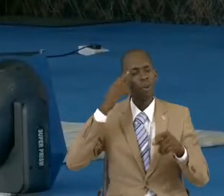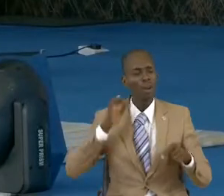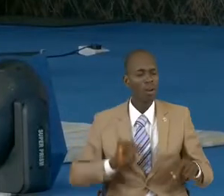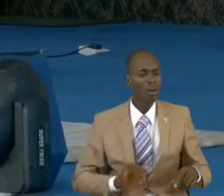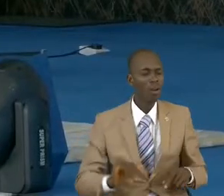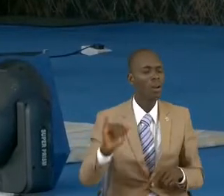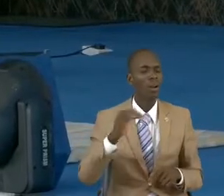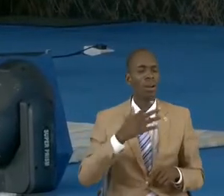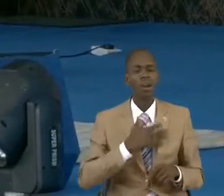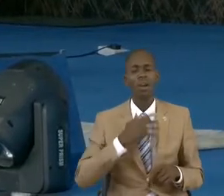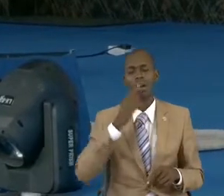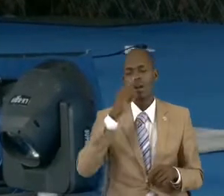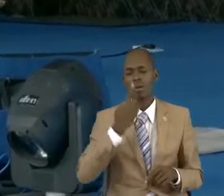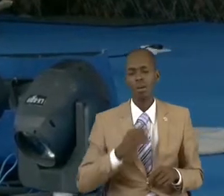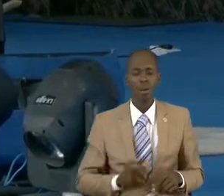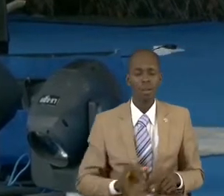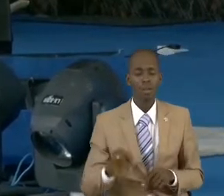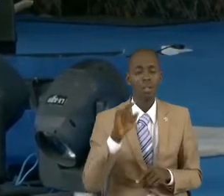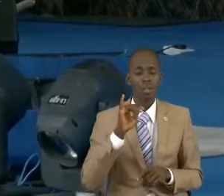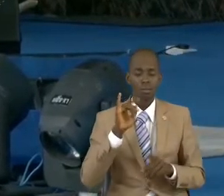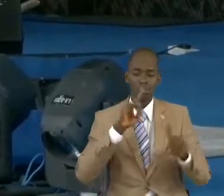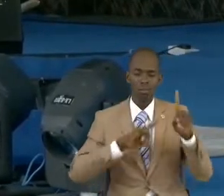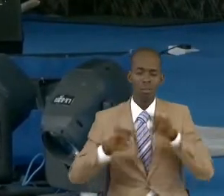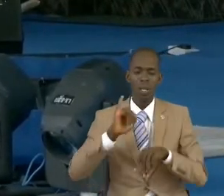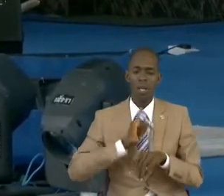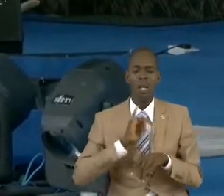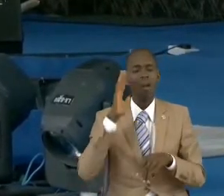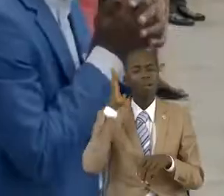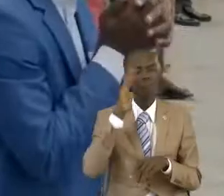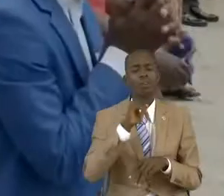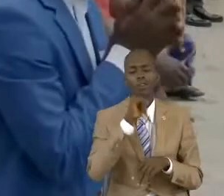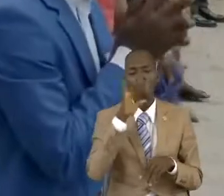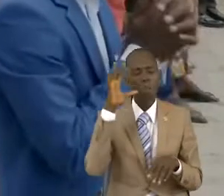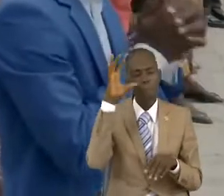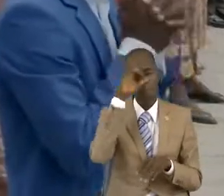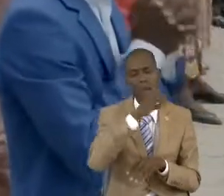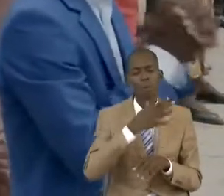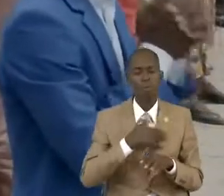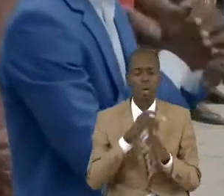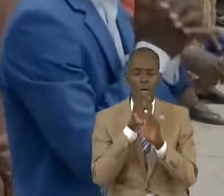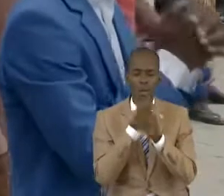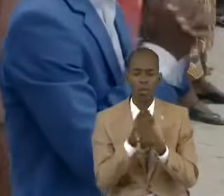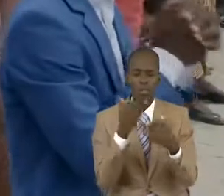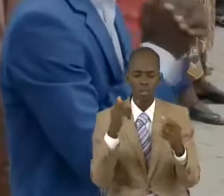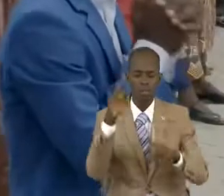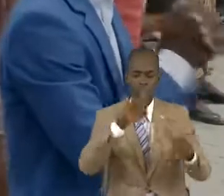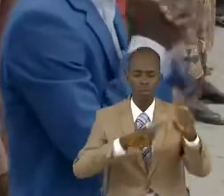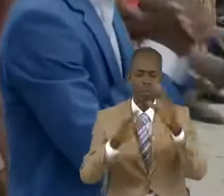I will not miss my reward. Open your mouth and talk to the Lord in prayer.